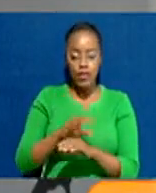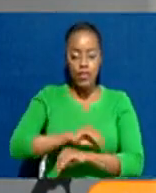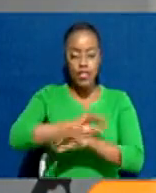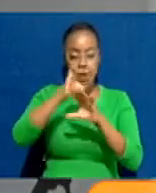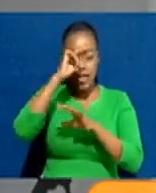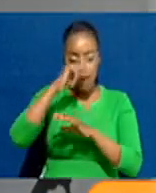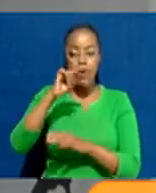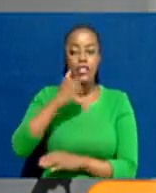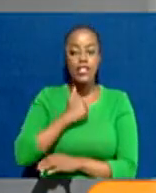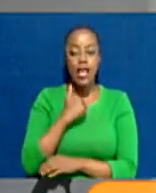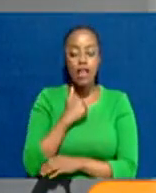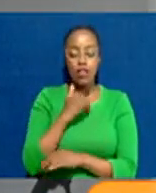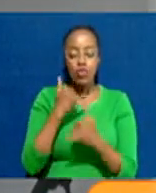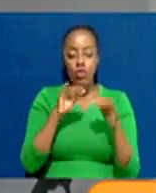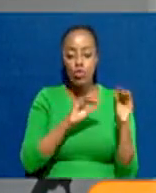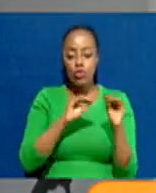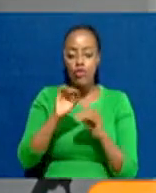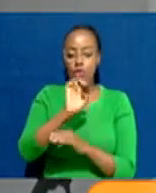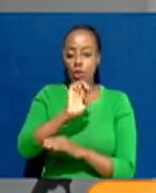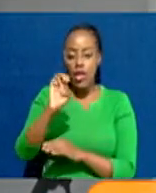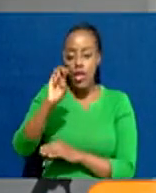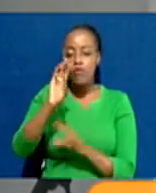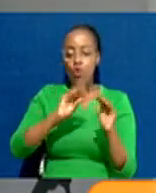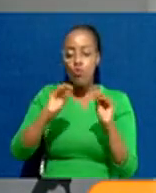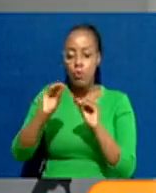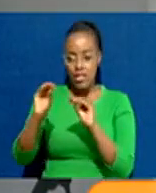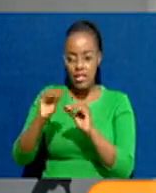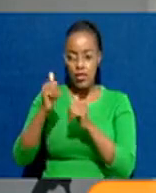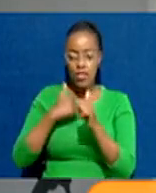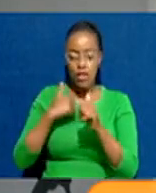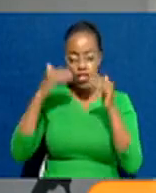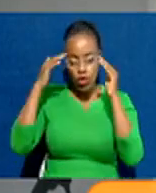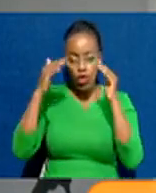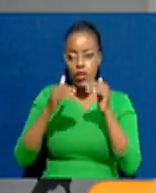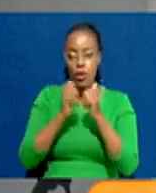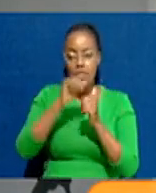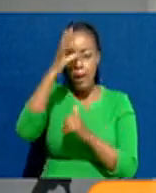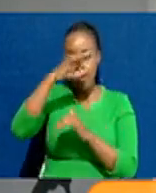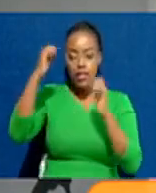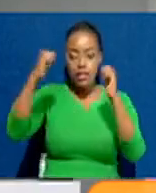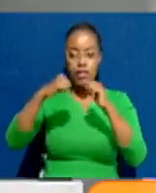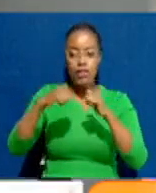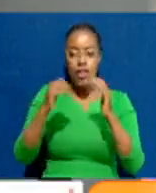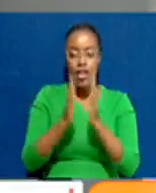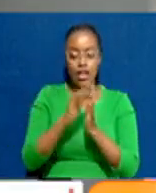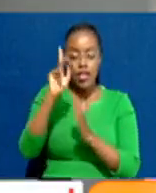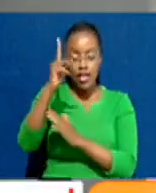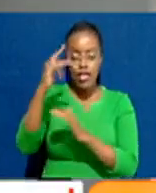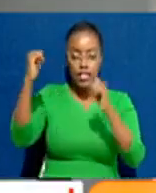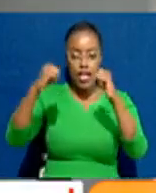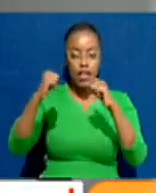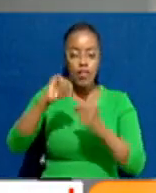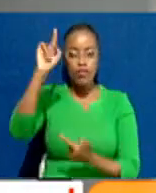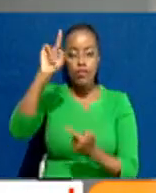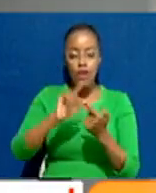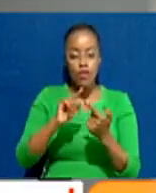policy direction to move to e-mobility in light with our commitments and the Paris Agreement, and in light of Kenya's commitments also to